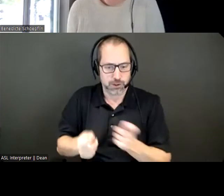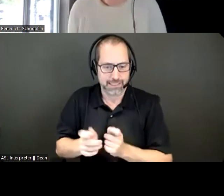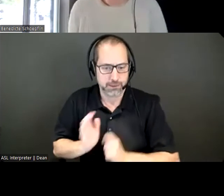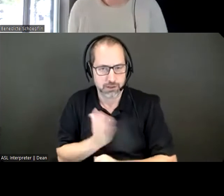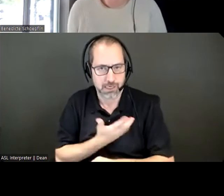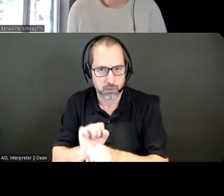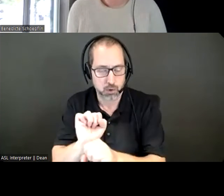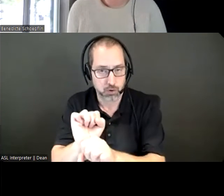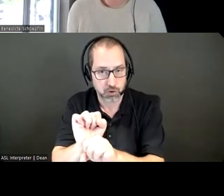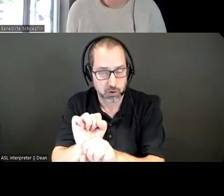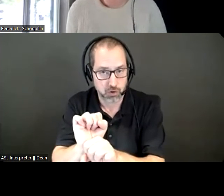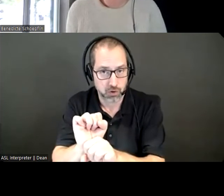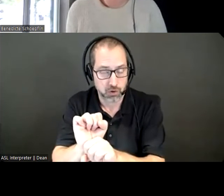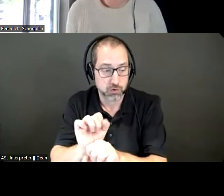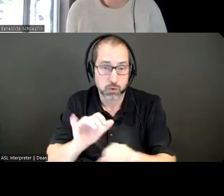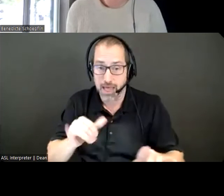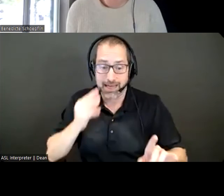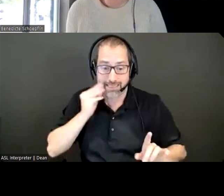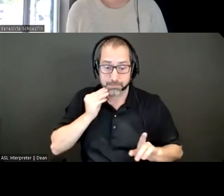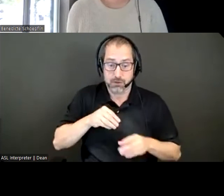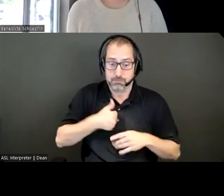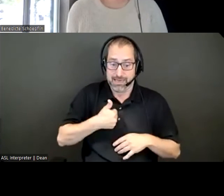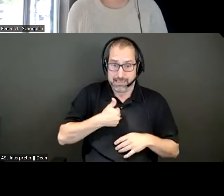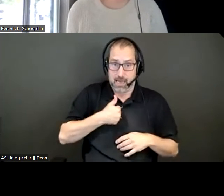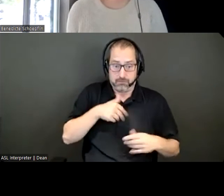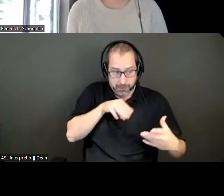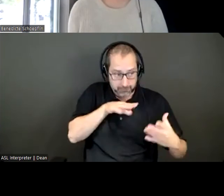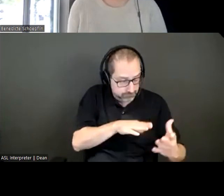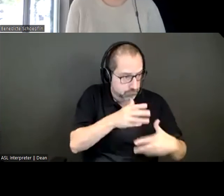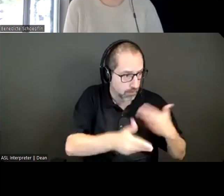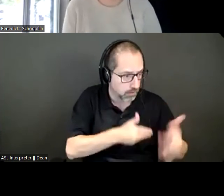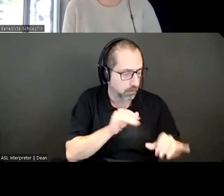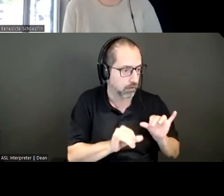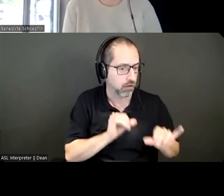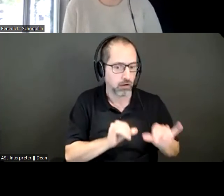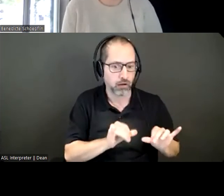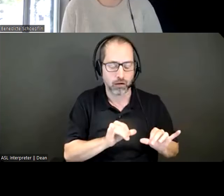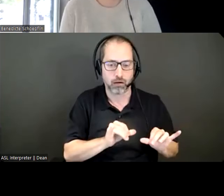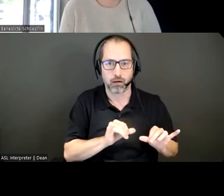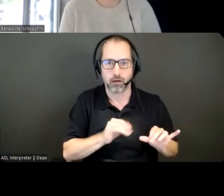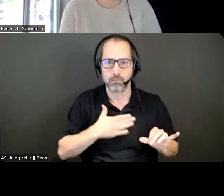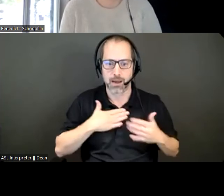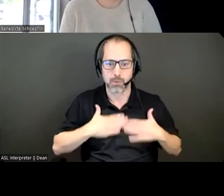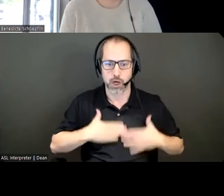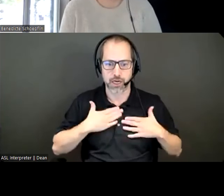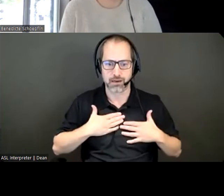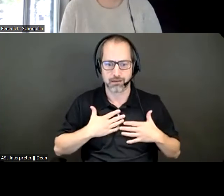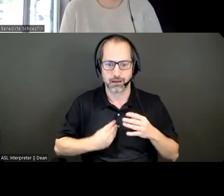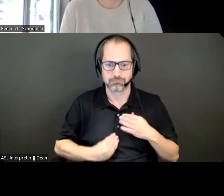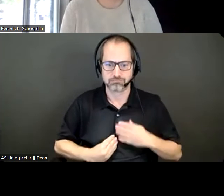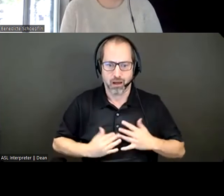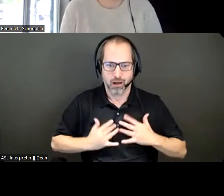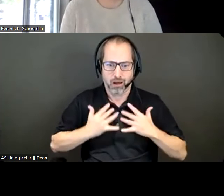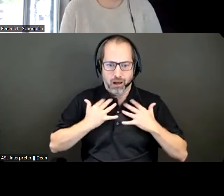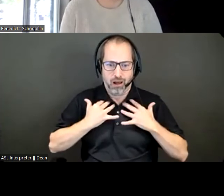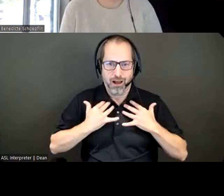For having that experience myself in my body there was like, yeah, let's do big